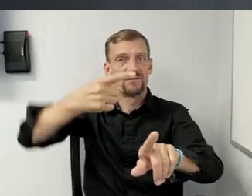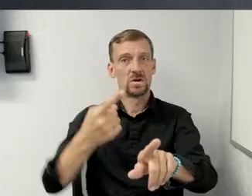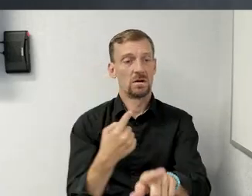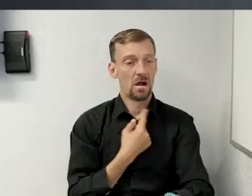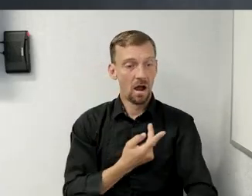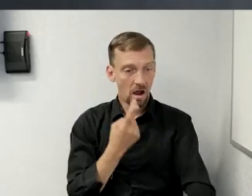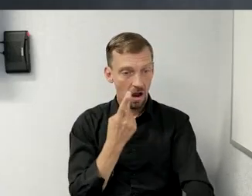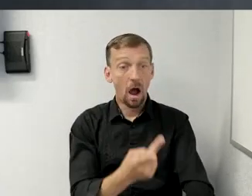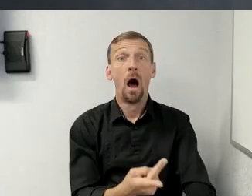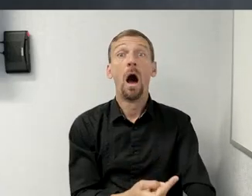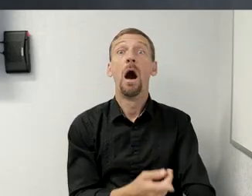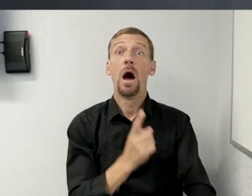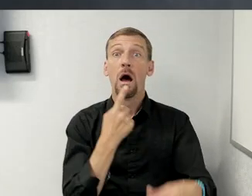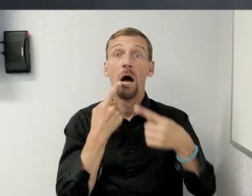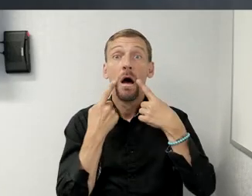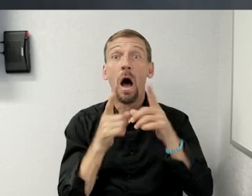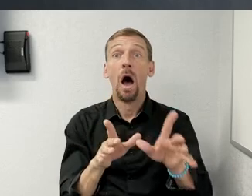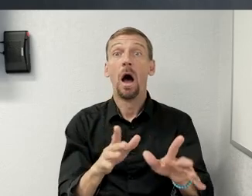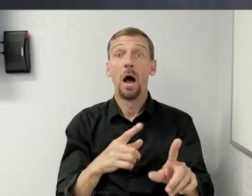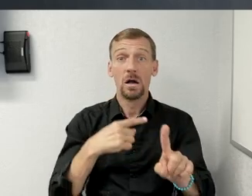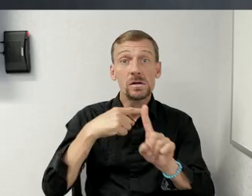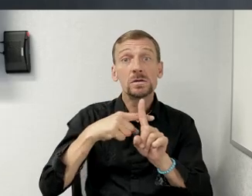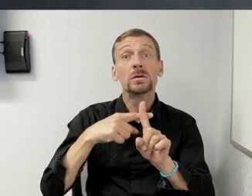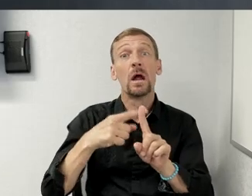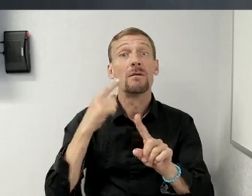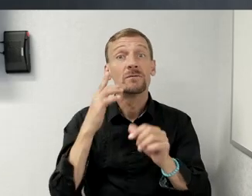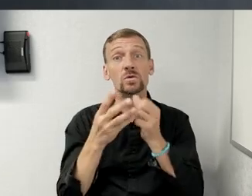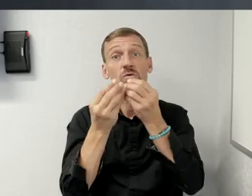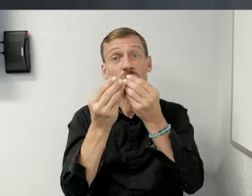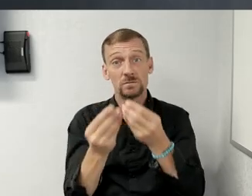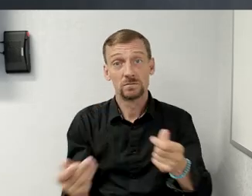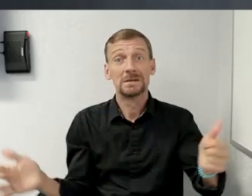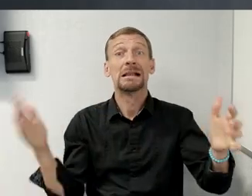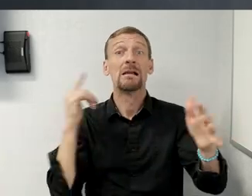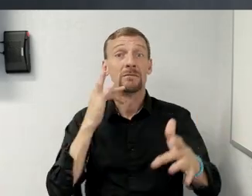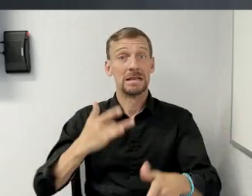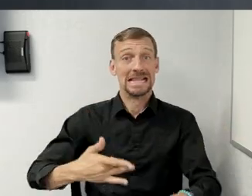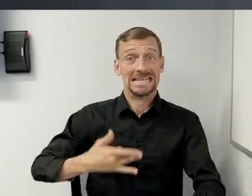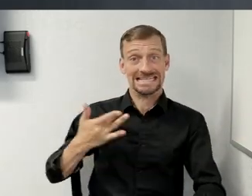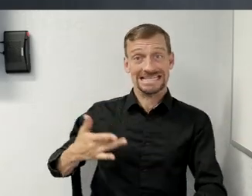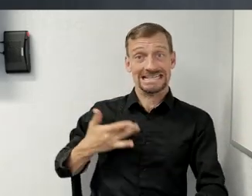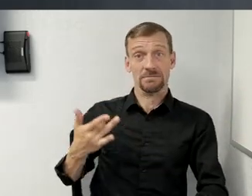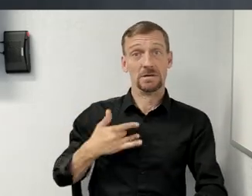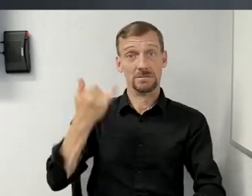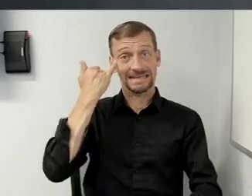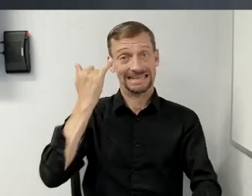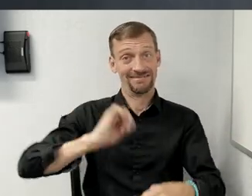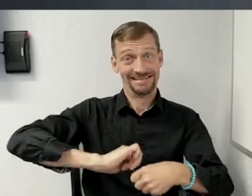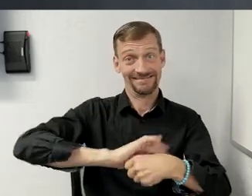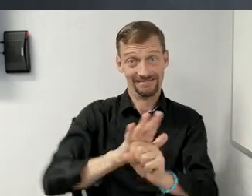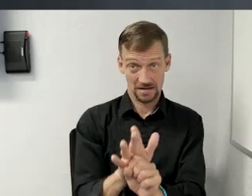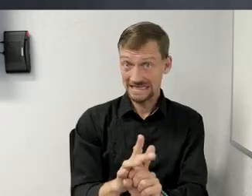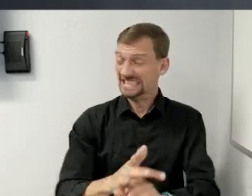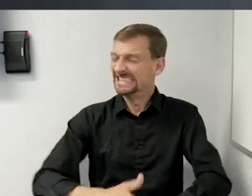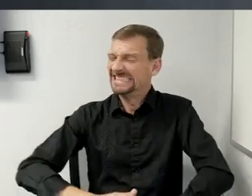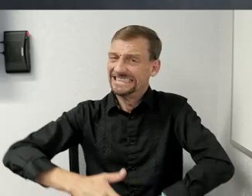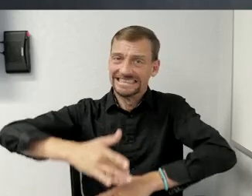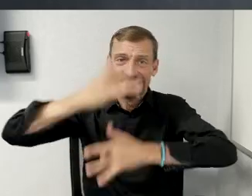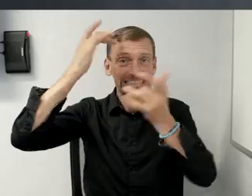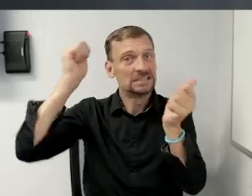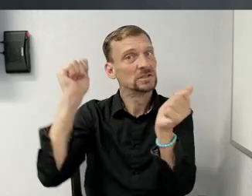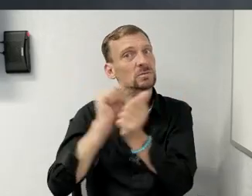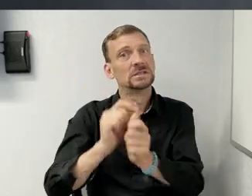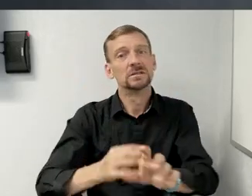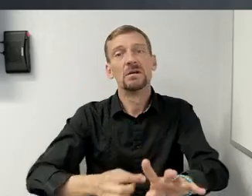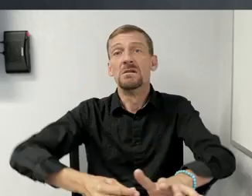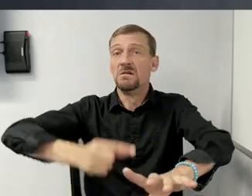promising for helping relieve the symptoms of patients that were really sick and that were intubated,